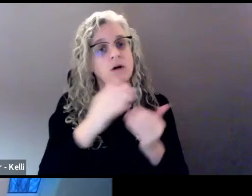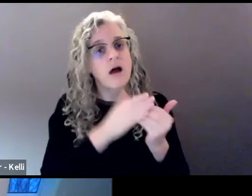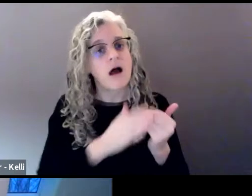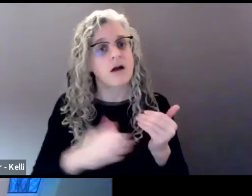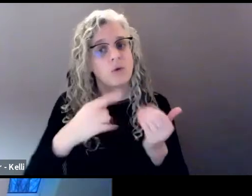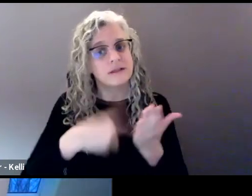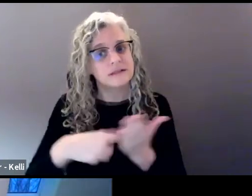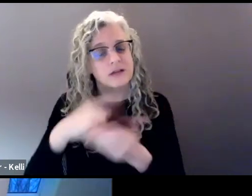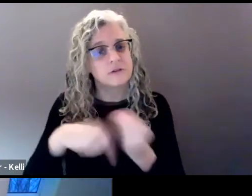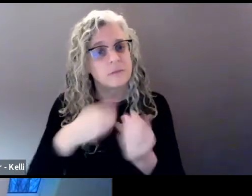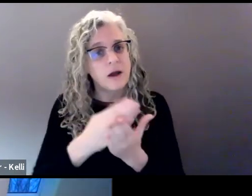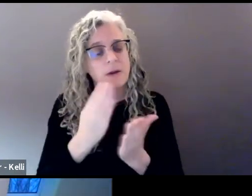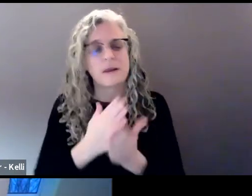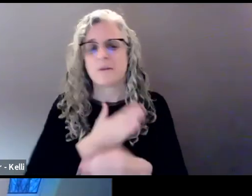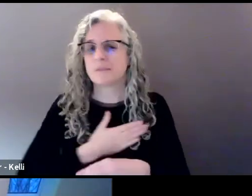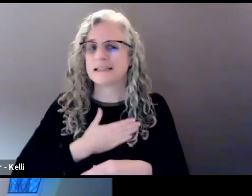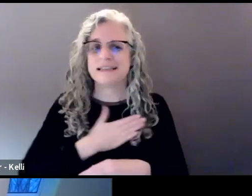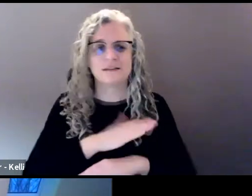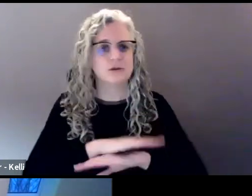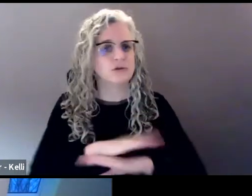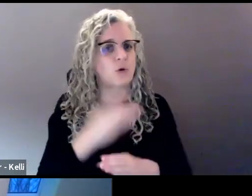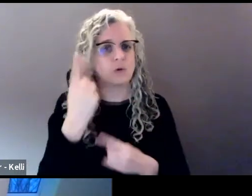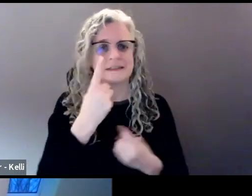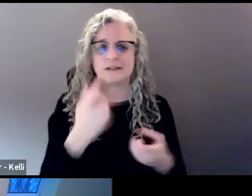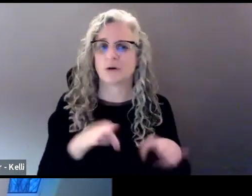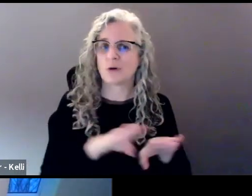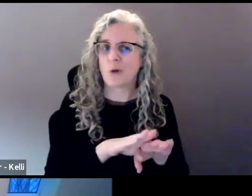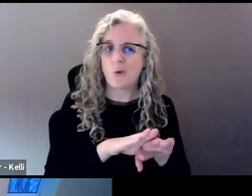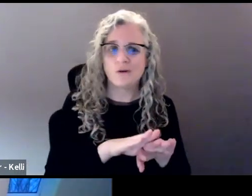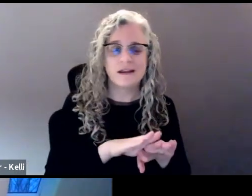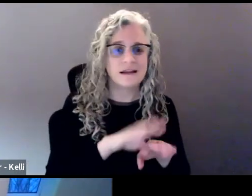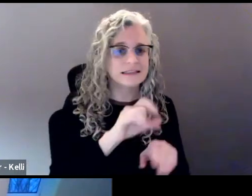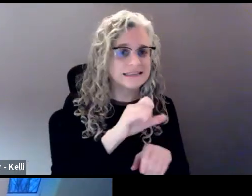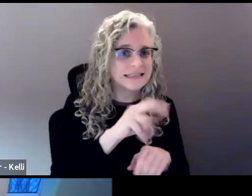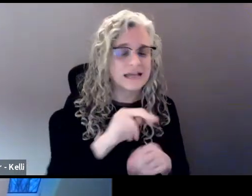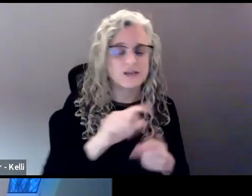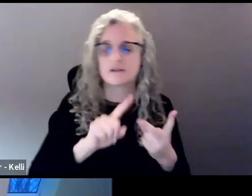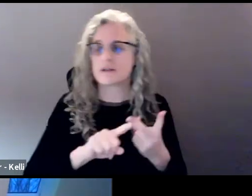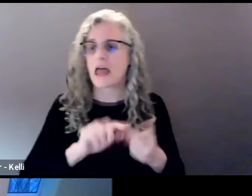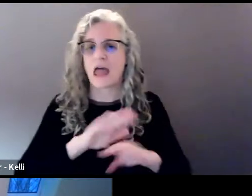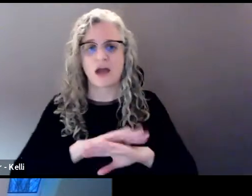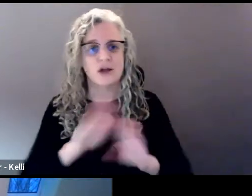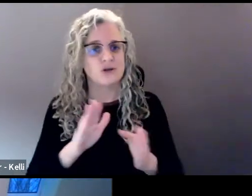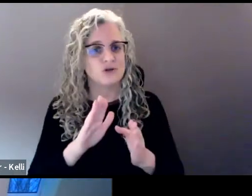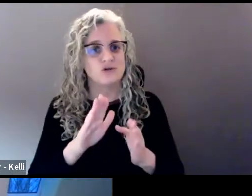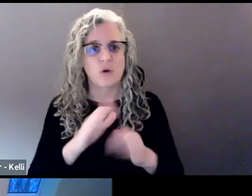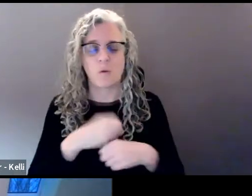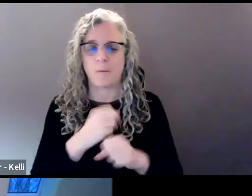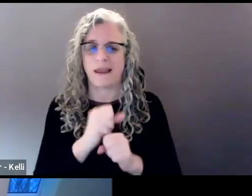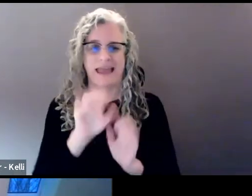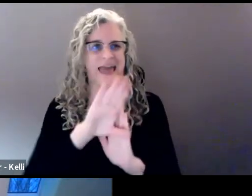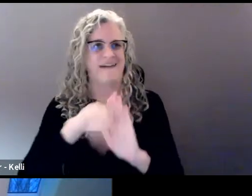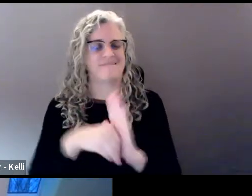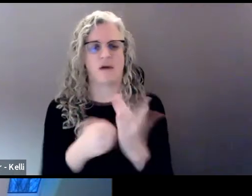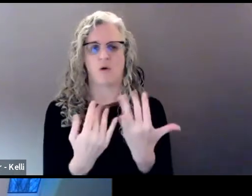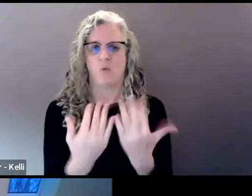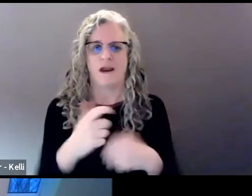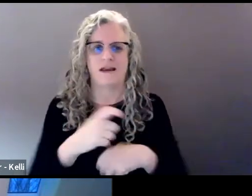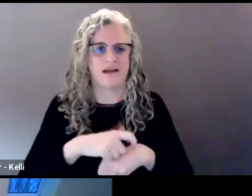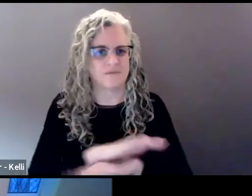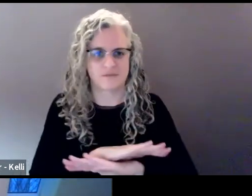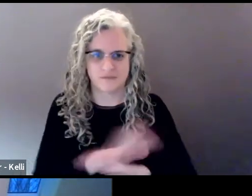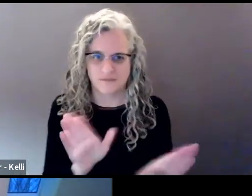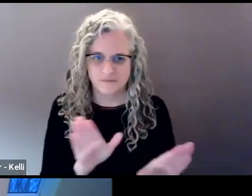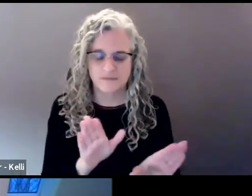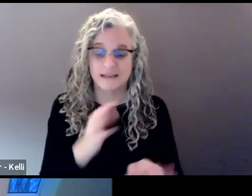about budget, that the notion of closing stations and 30-minute headways not be on the agenda, but instead